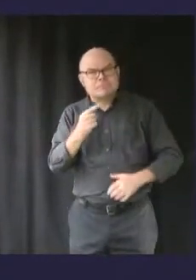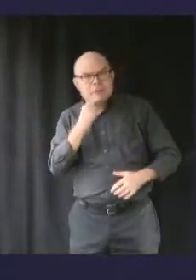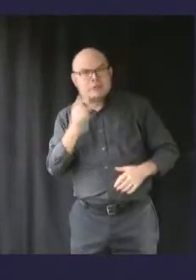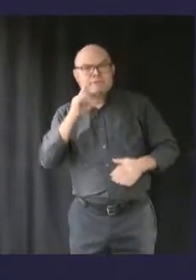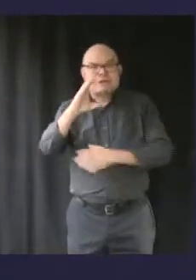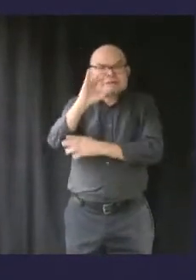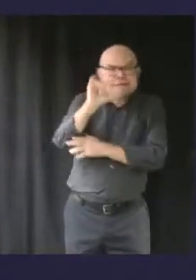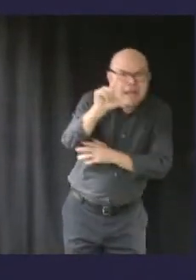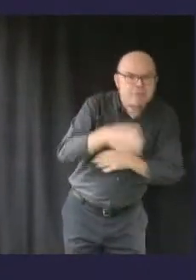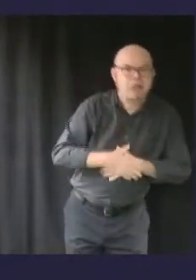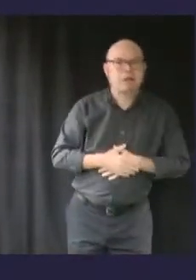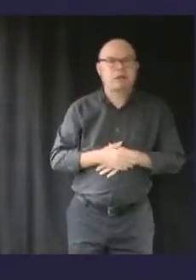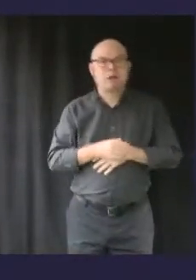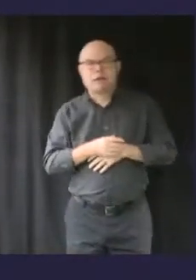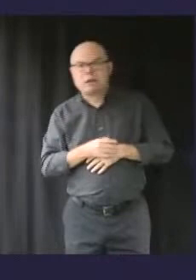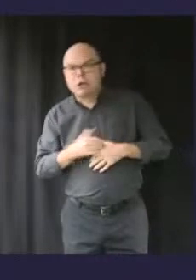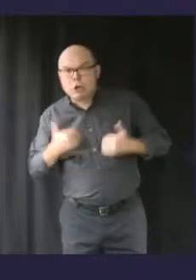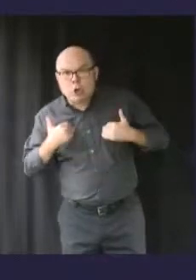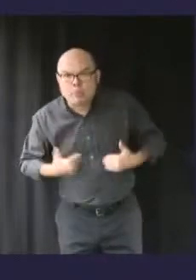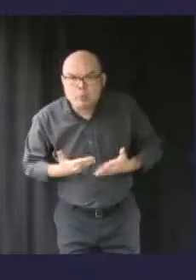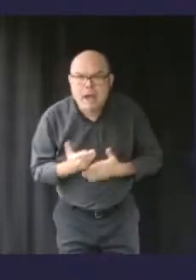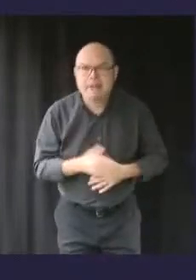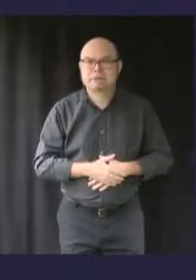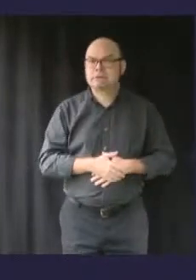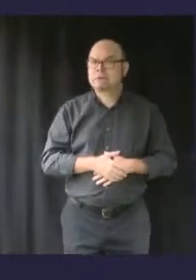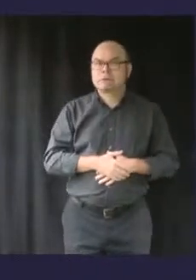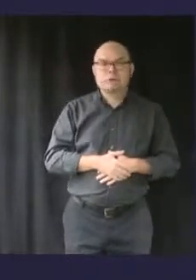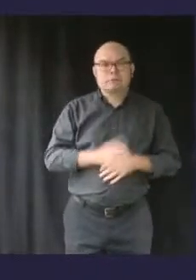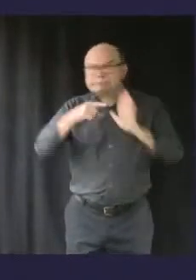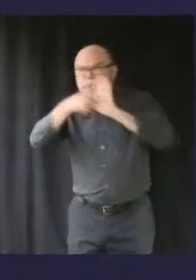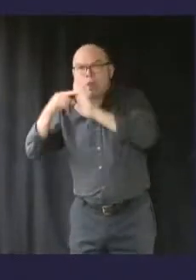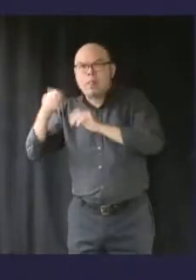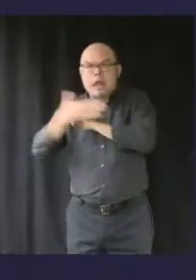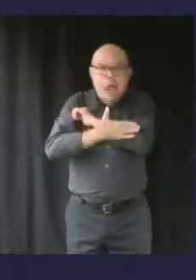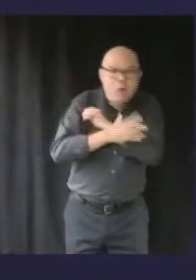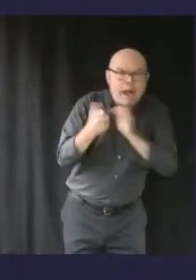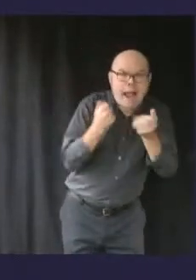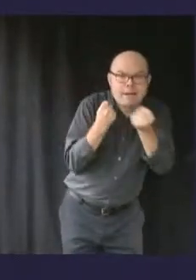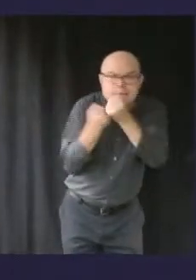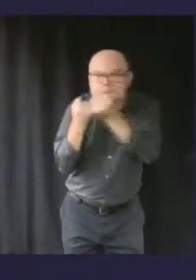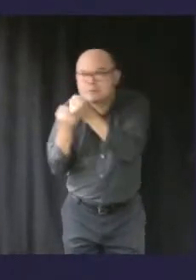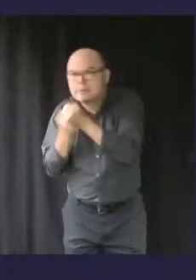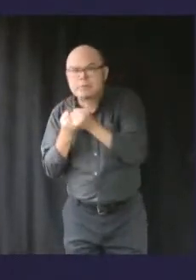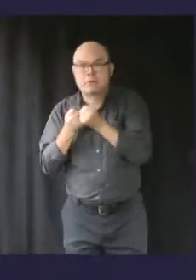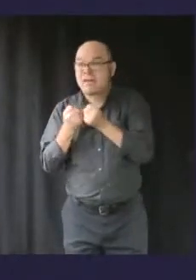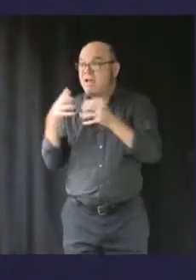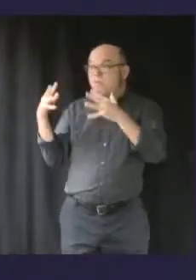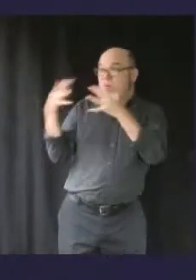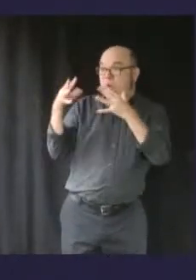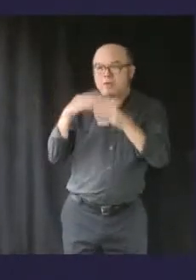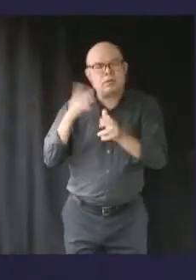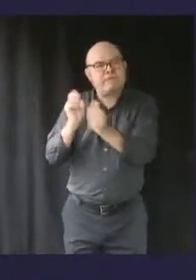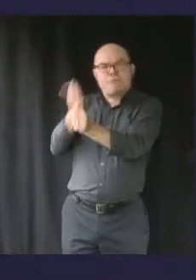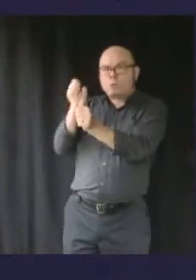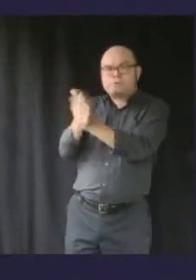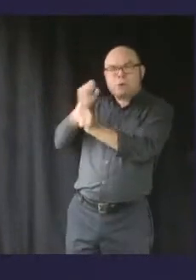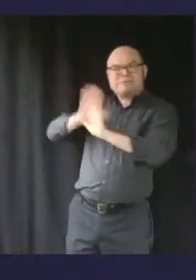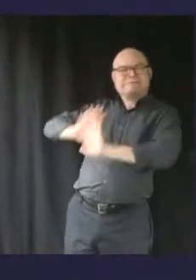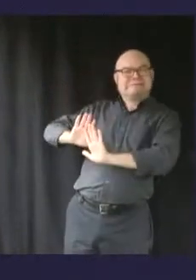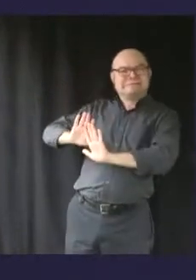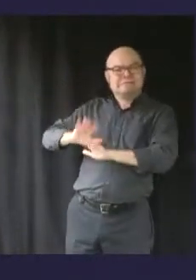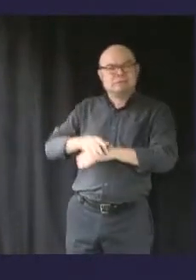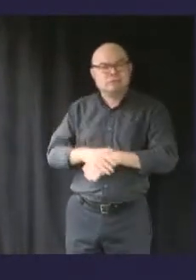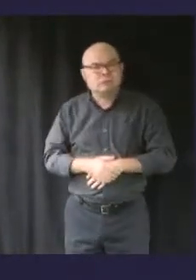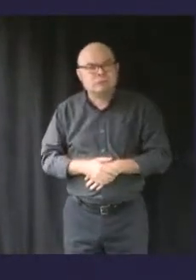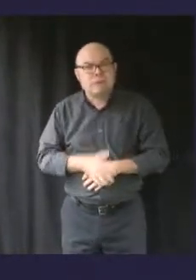promote it overseas. It is about avoiding conflict. It is about giving people access to the apparatus of